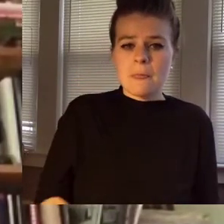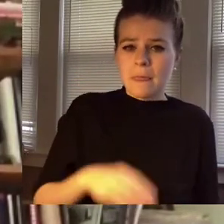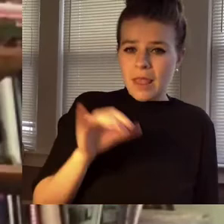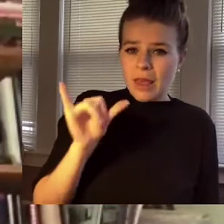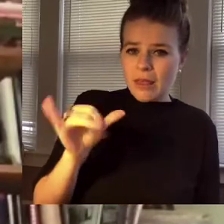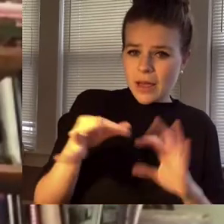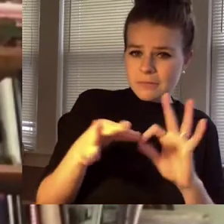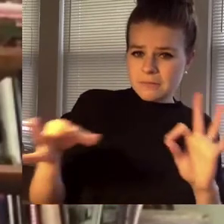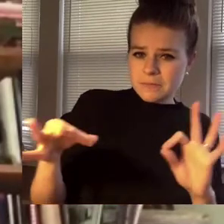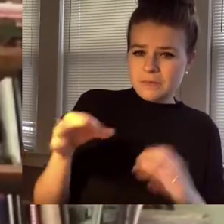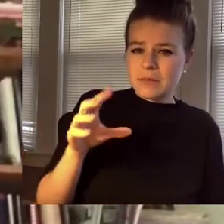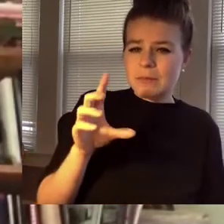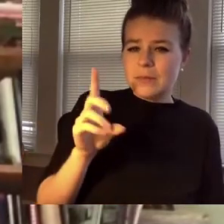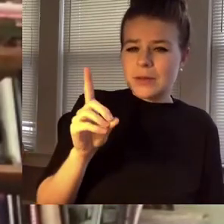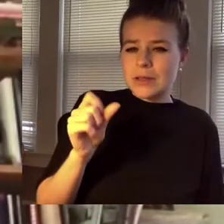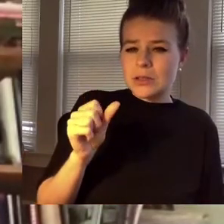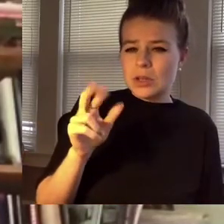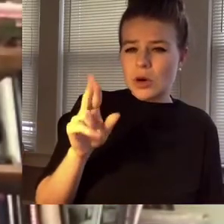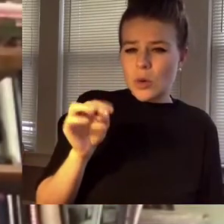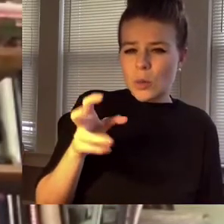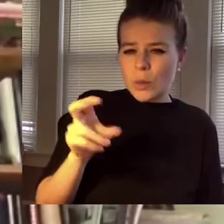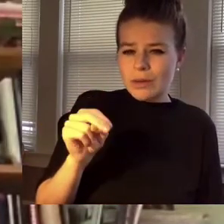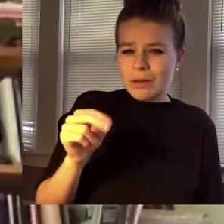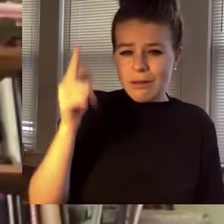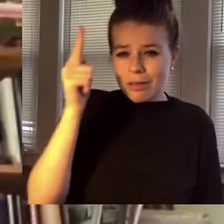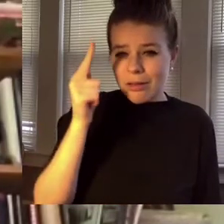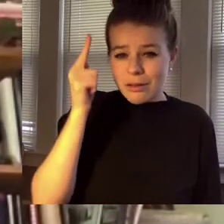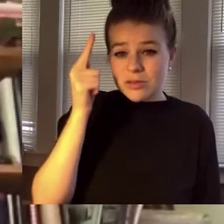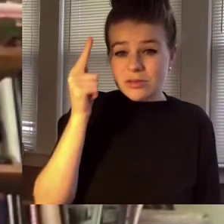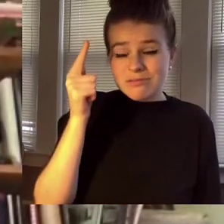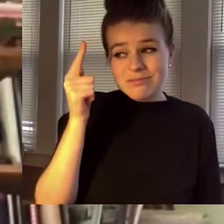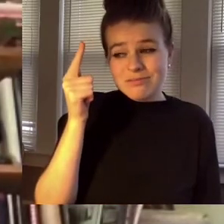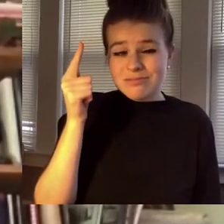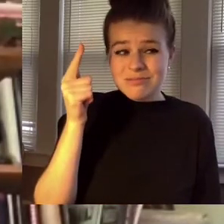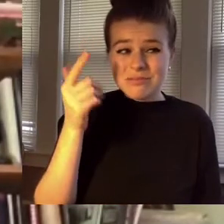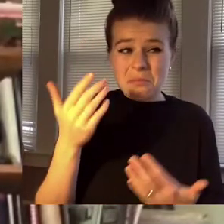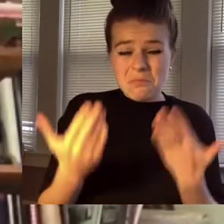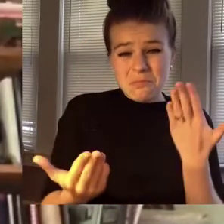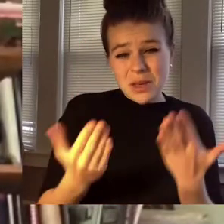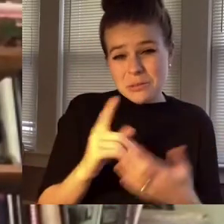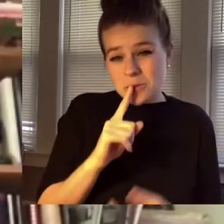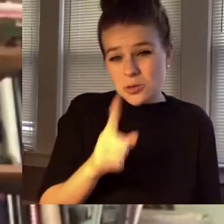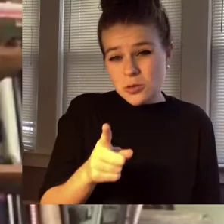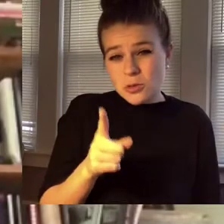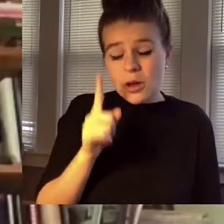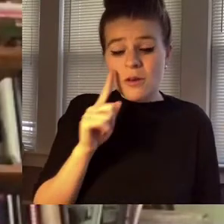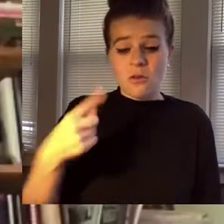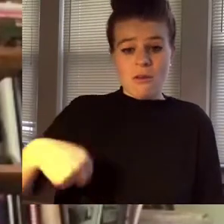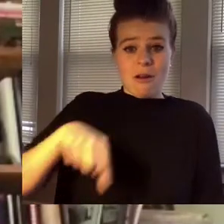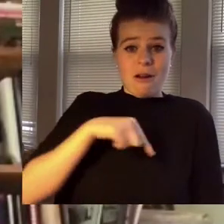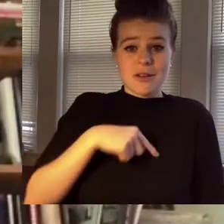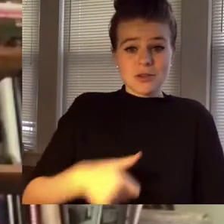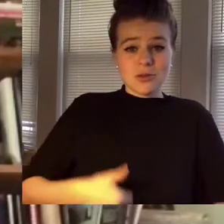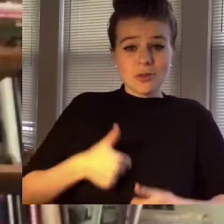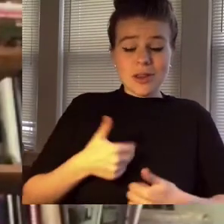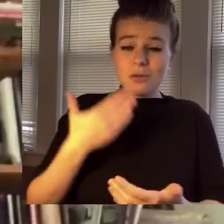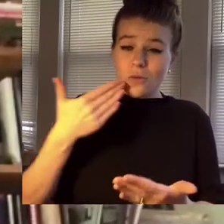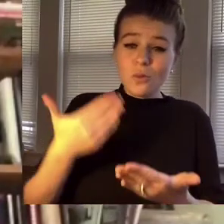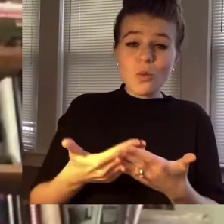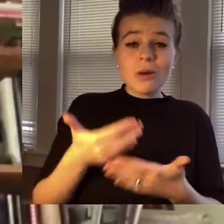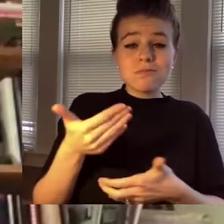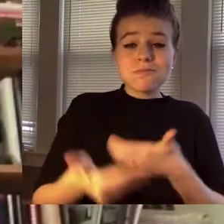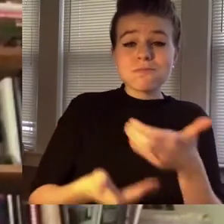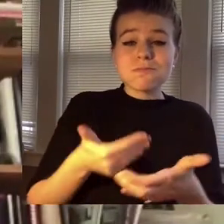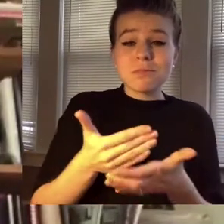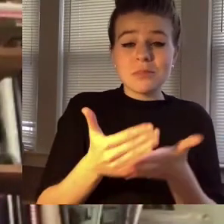Darwinian logic, perhaps it's true that for us to live so well, some of